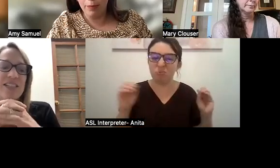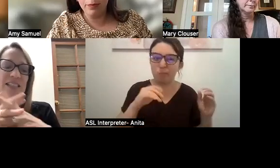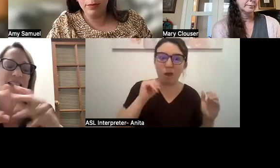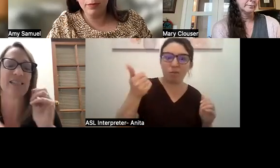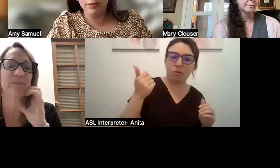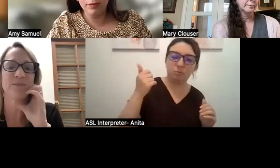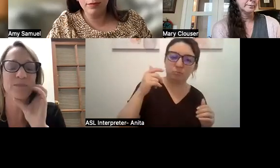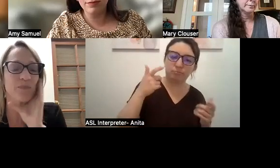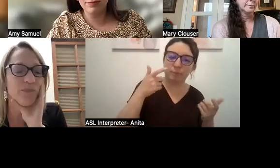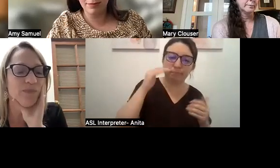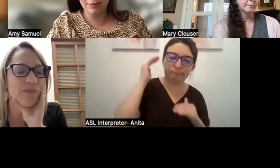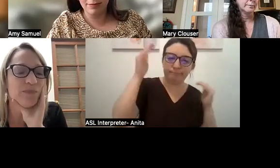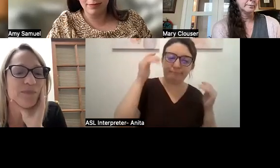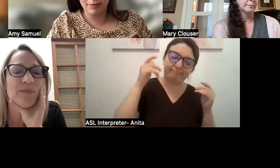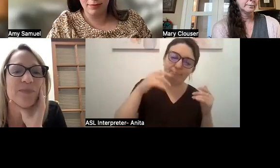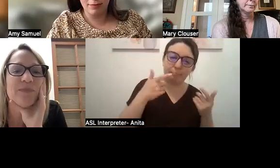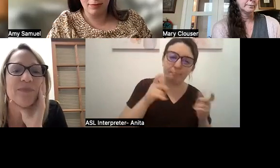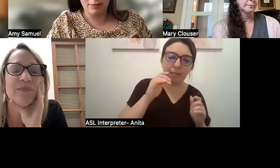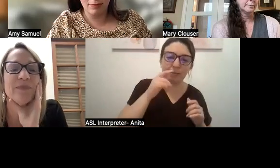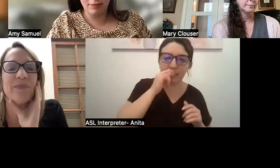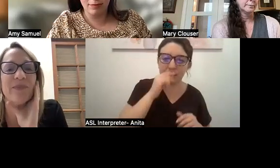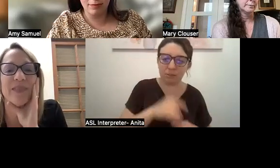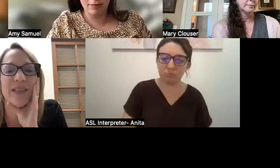the recesses.